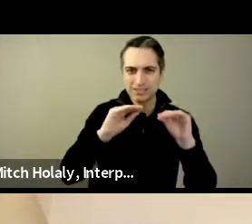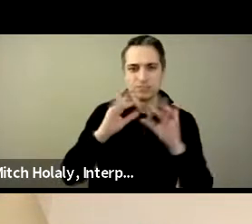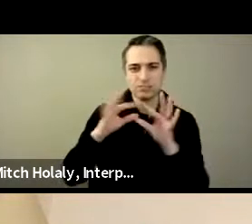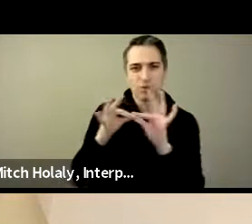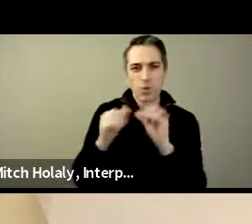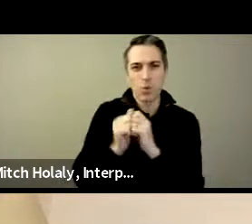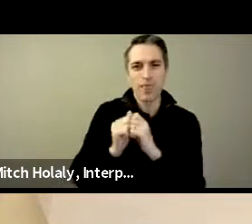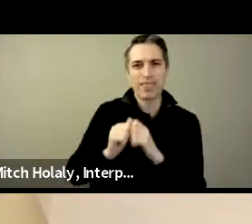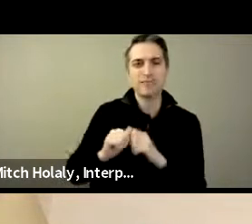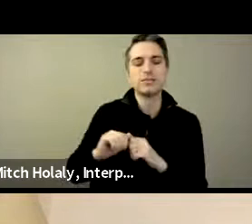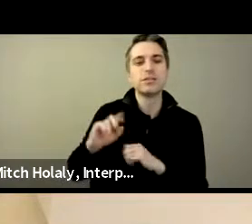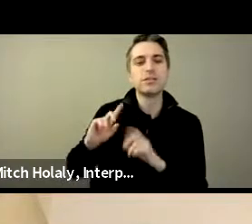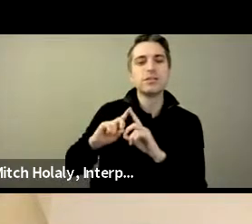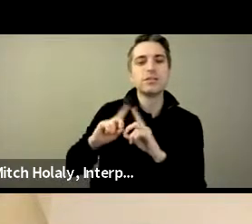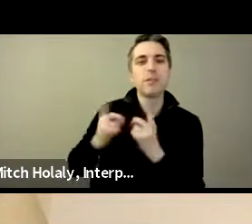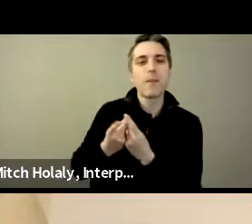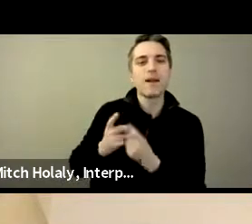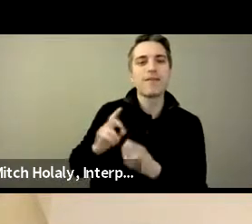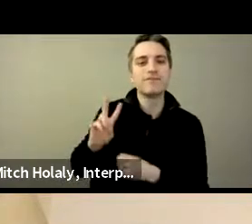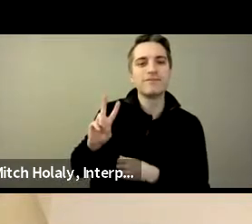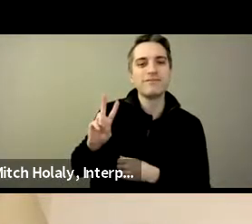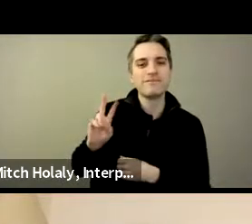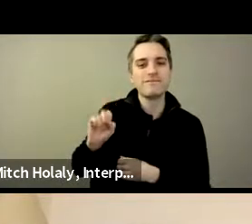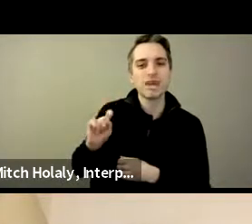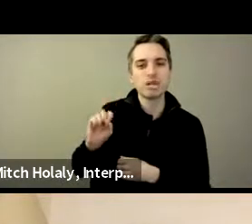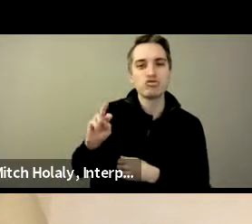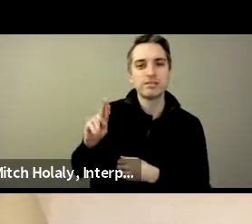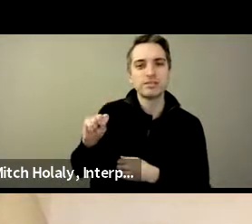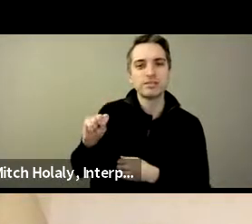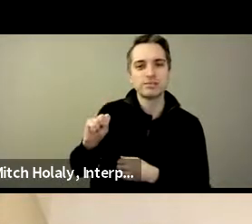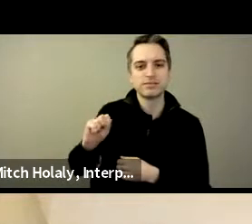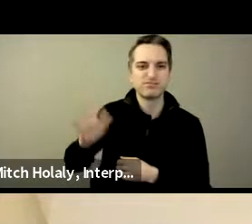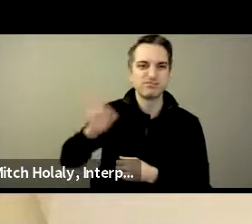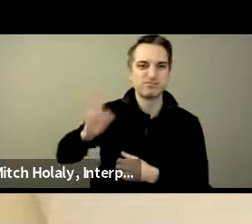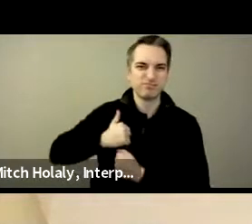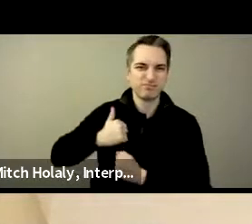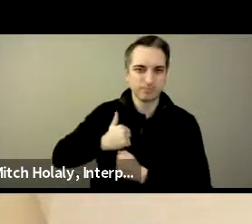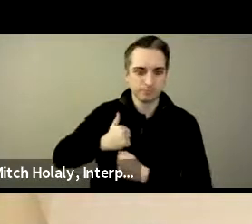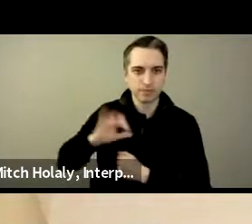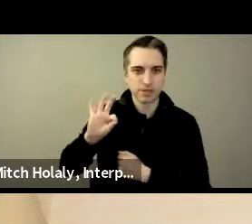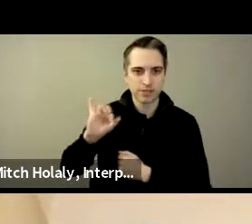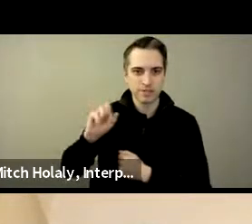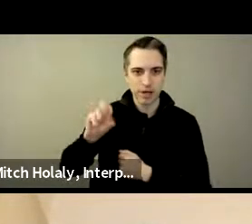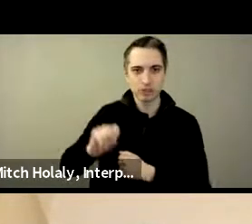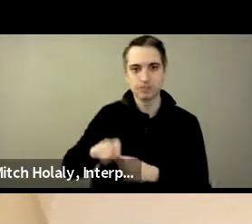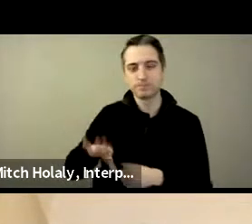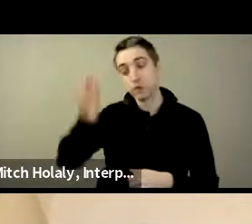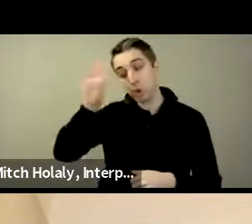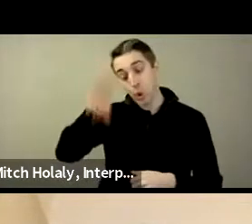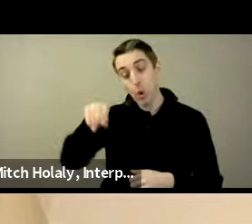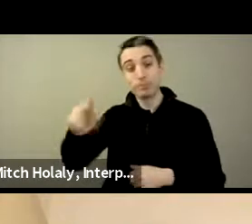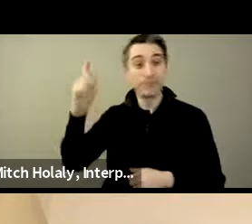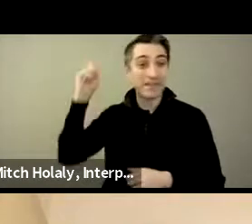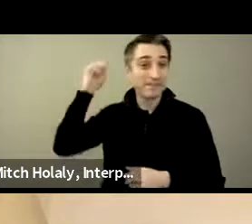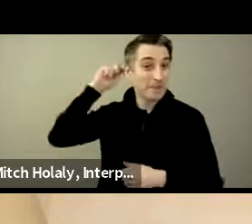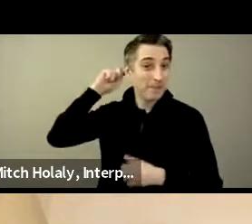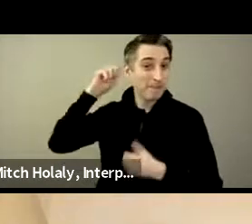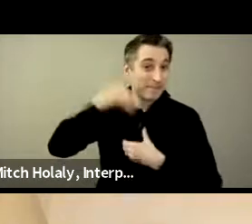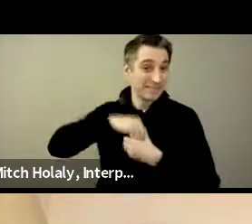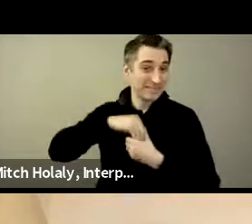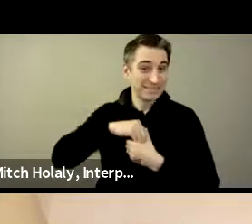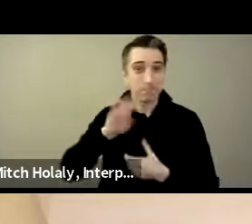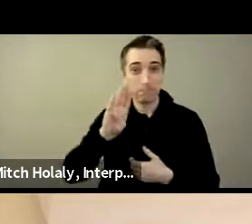so, Alfredo, what were your findings with regard to implicit bias in that particular